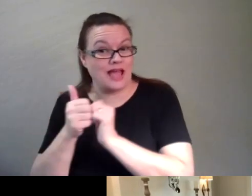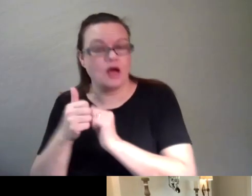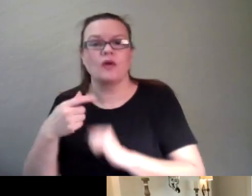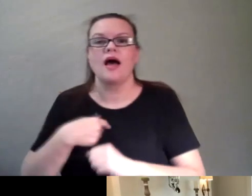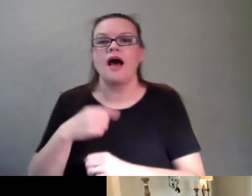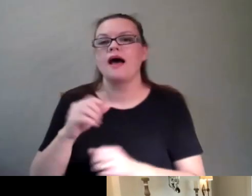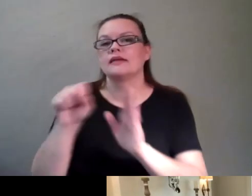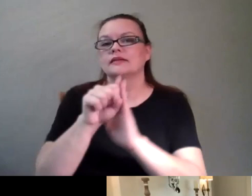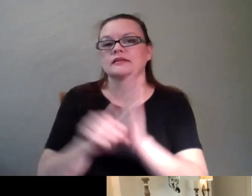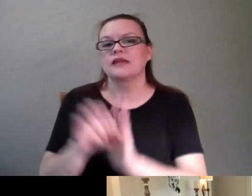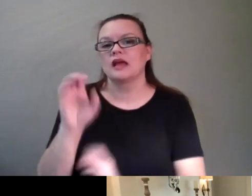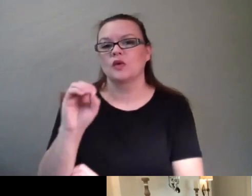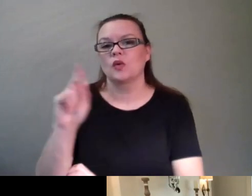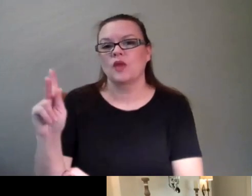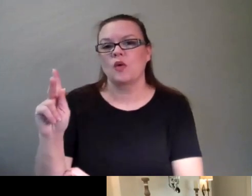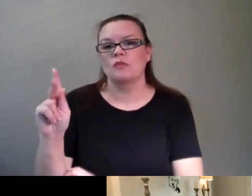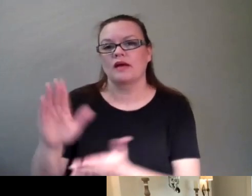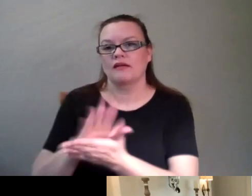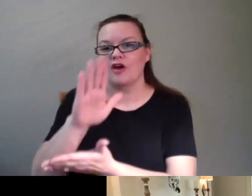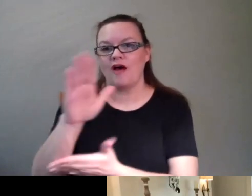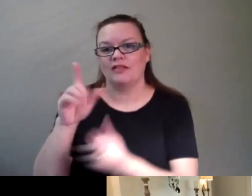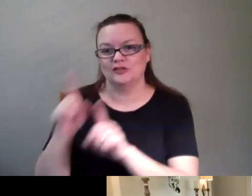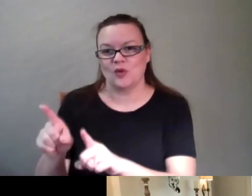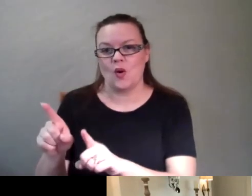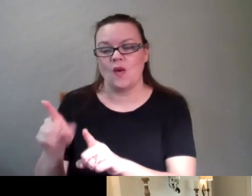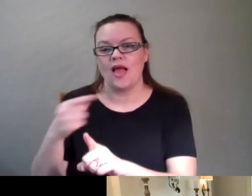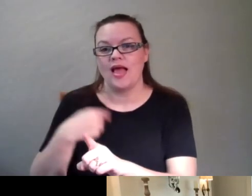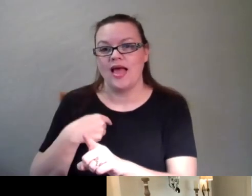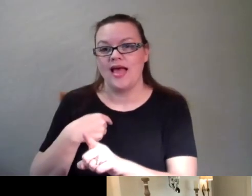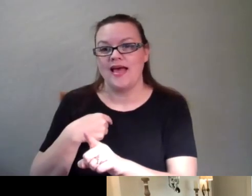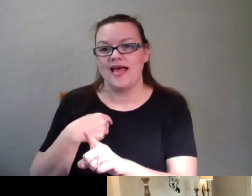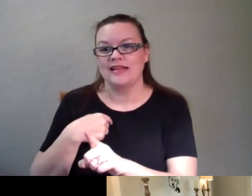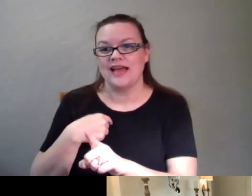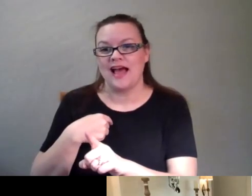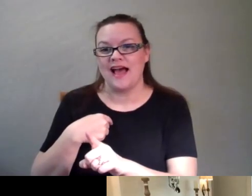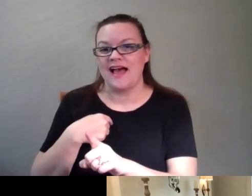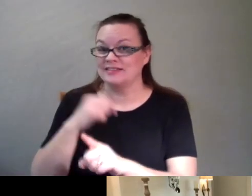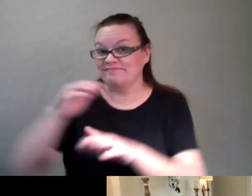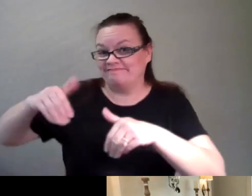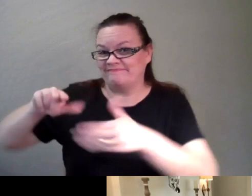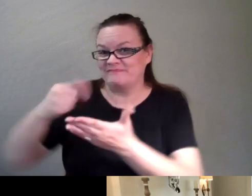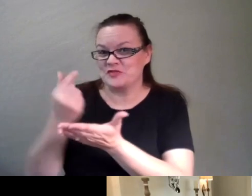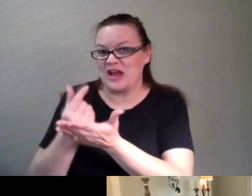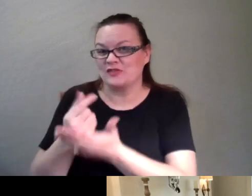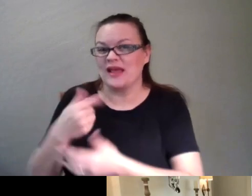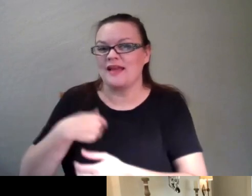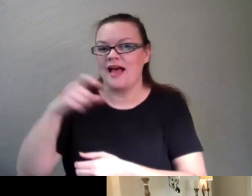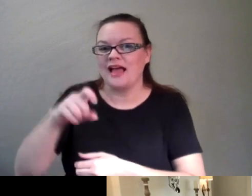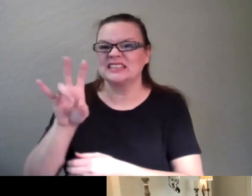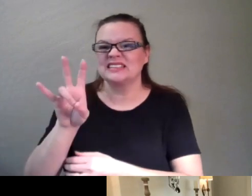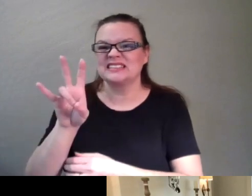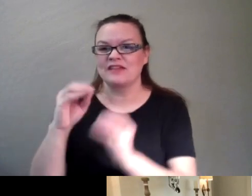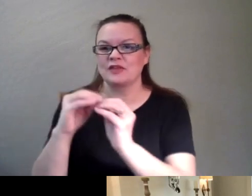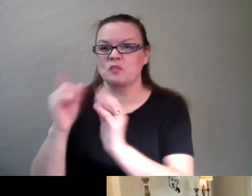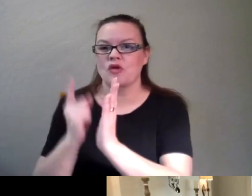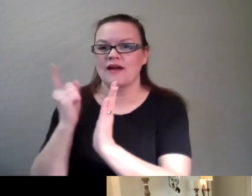Oklahoma and was convinced to leave college 7 hours short to go manage a congressional race